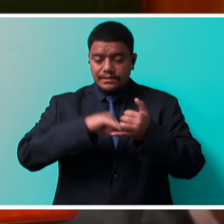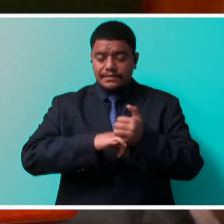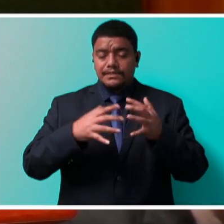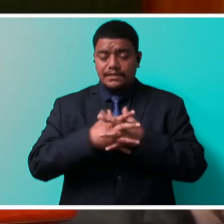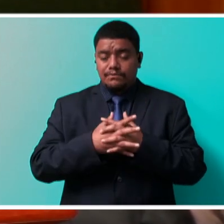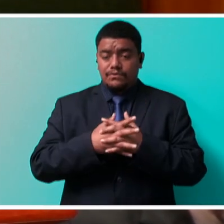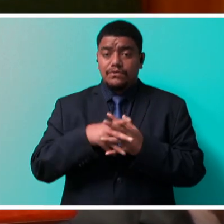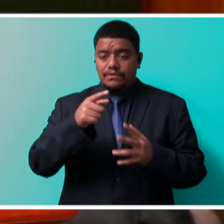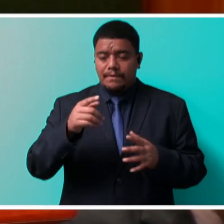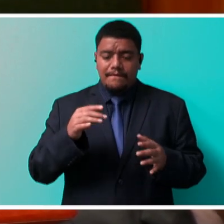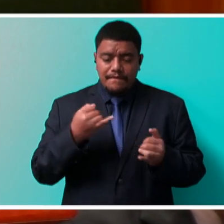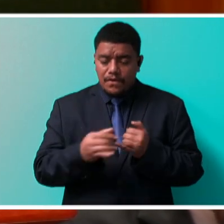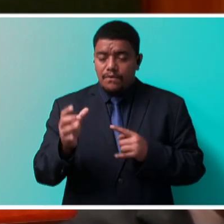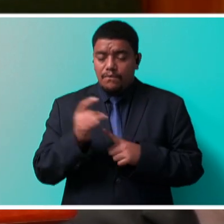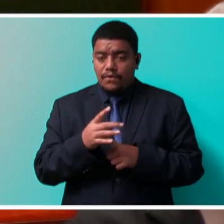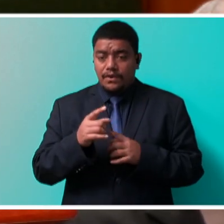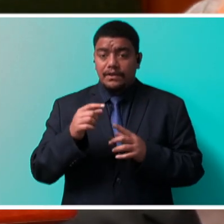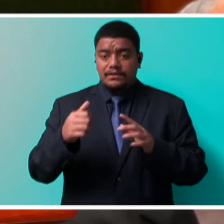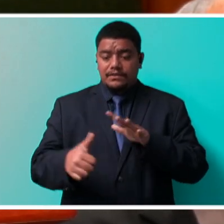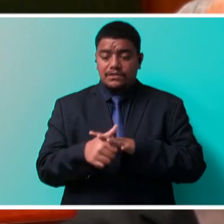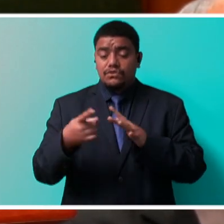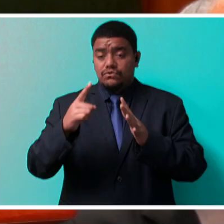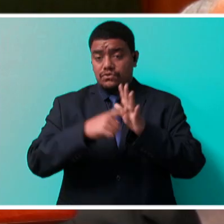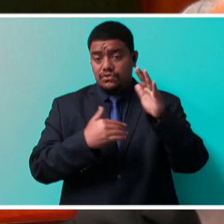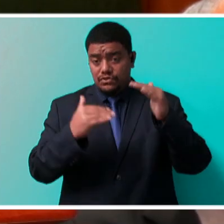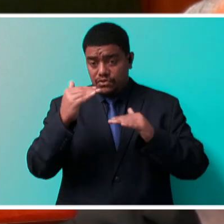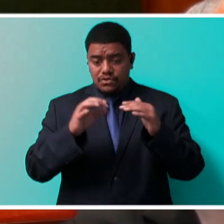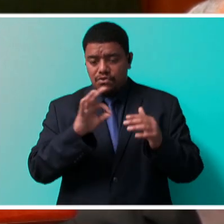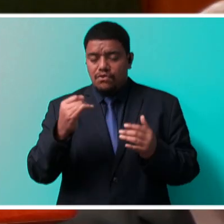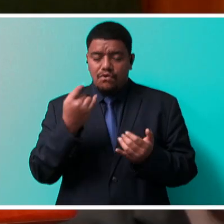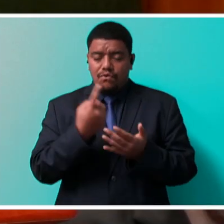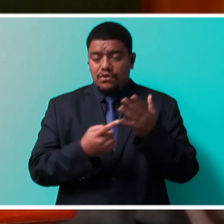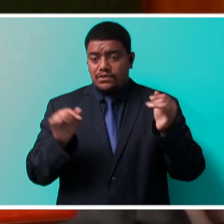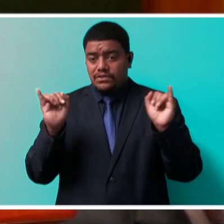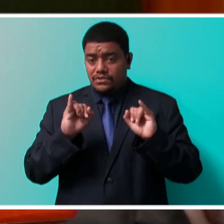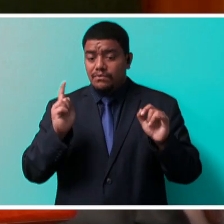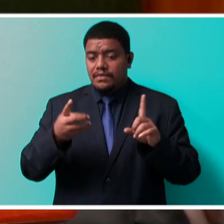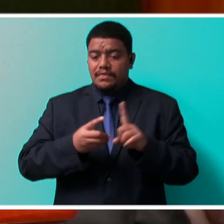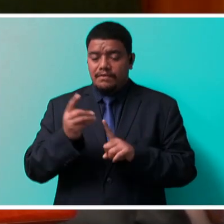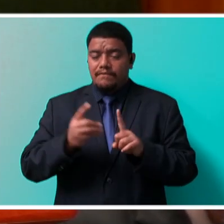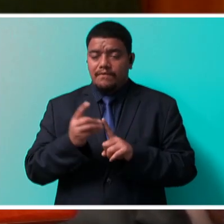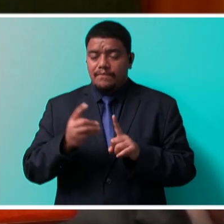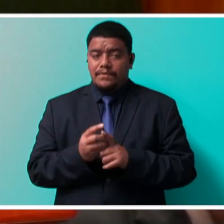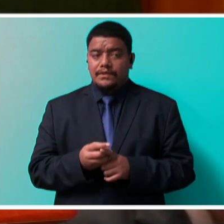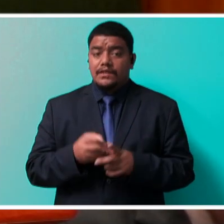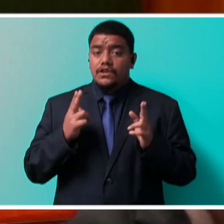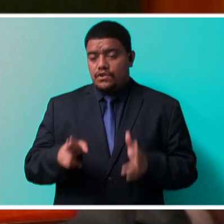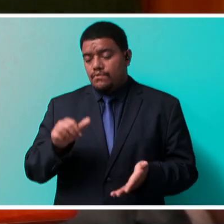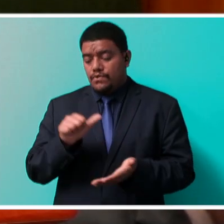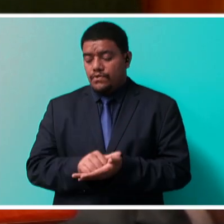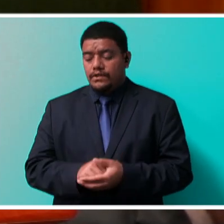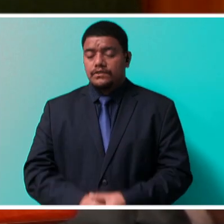70 reaffirmed that access to justice is not only a legal issue, but also a development imperative, a human rights